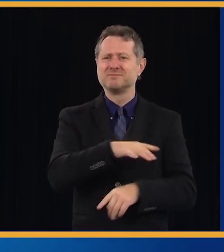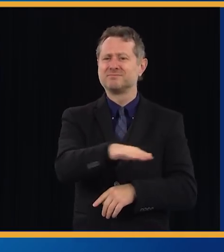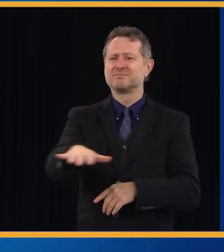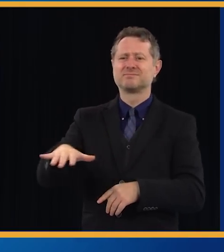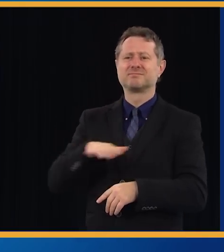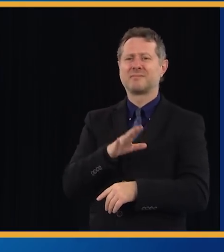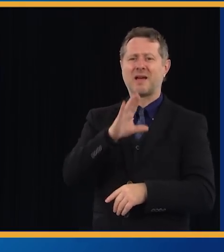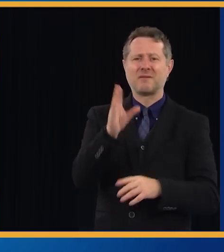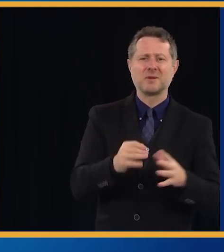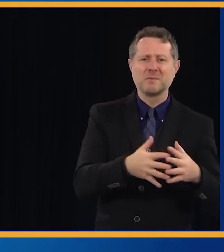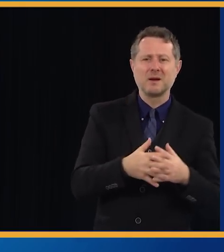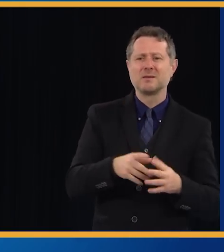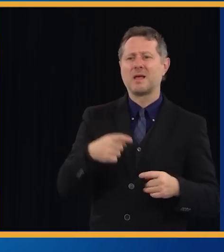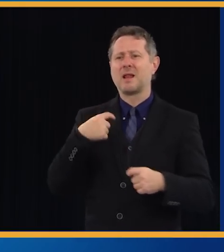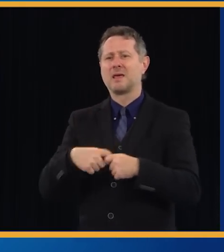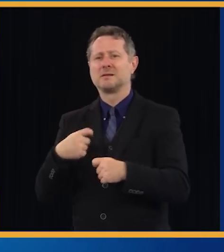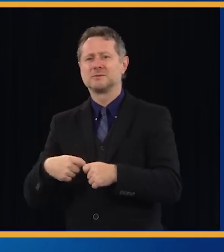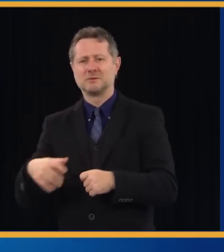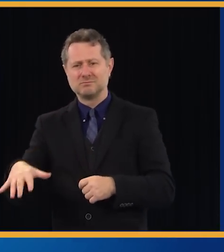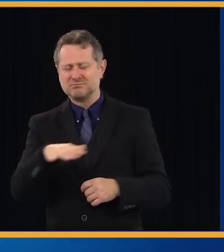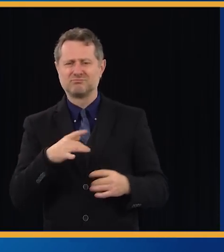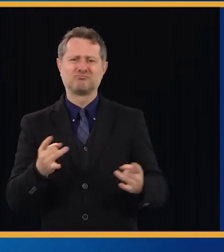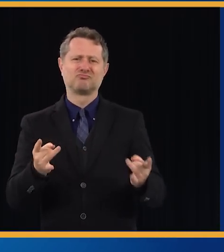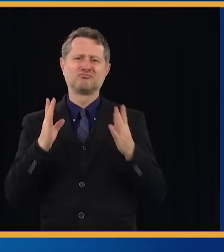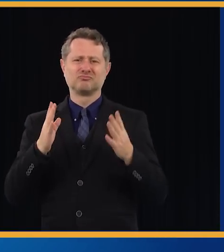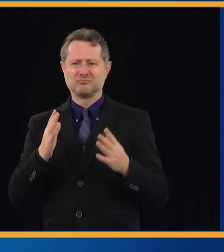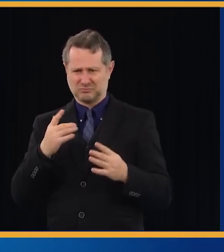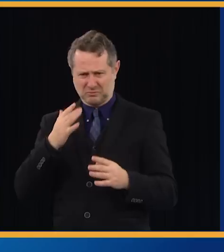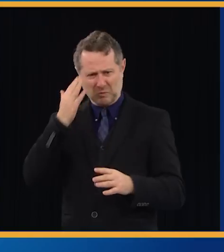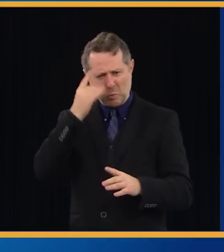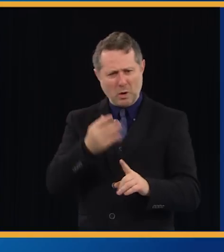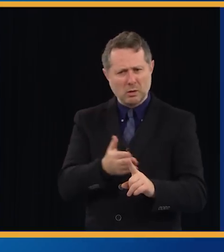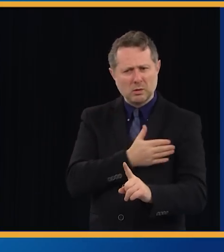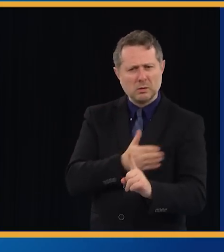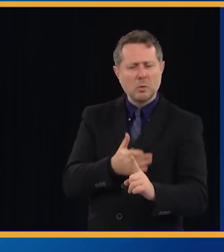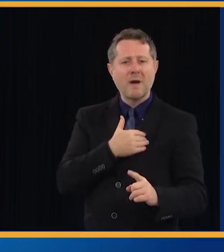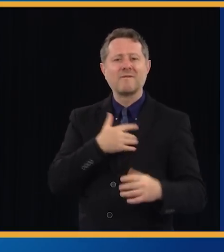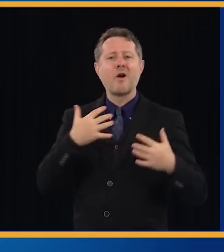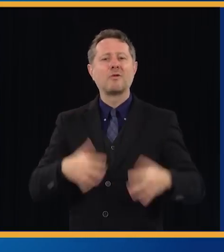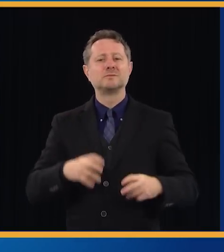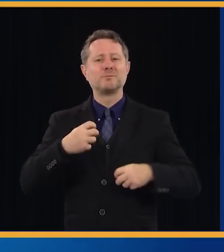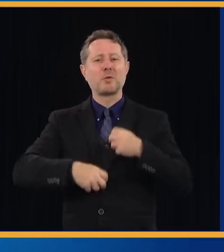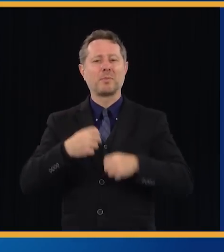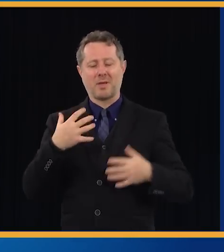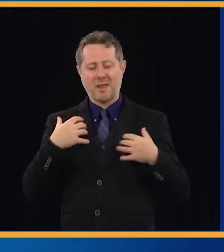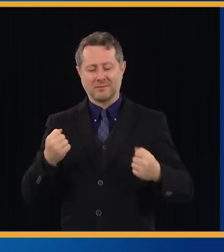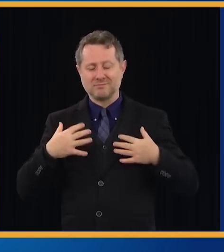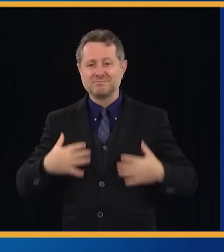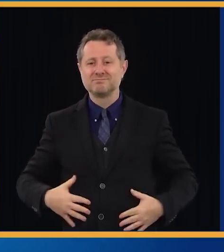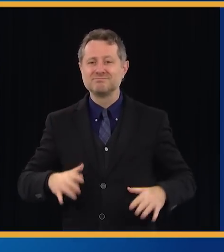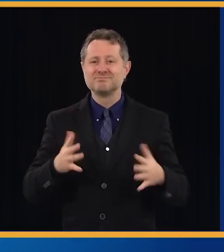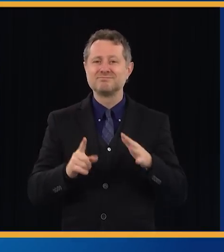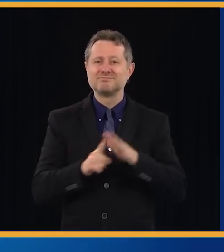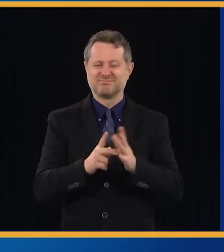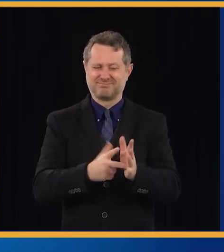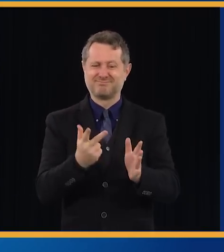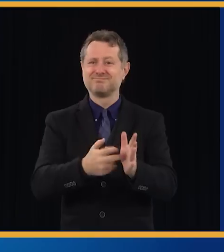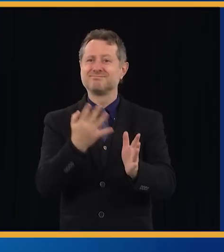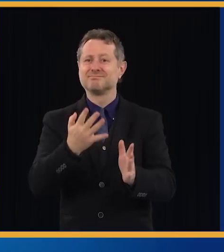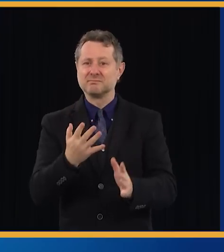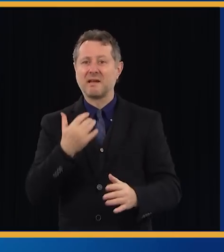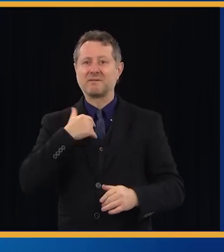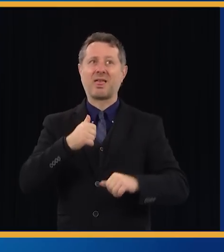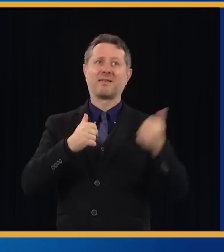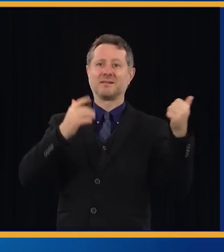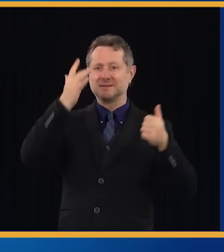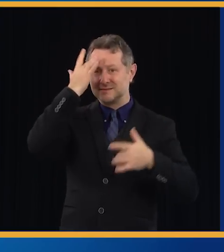health disparities. There were existing comorbidities, underlying illnesses, diabetes, et cetera. I